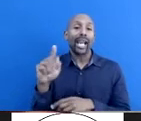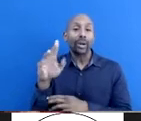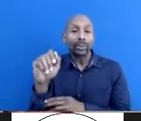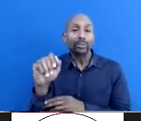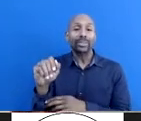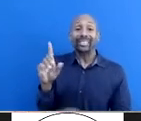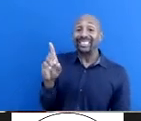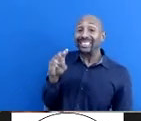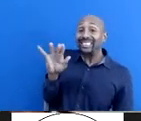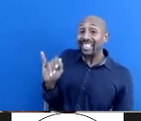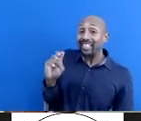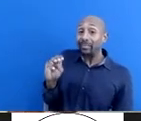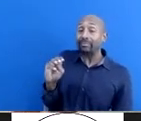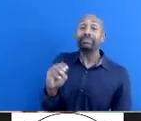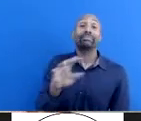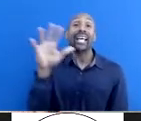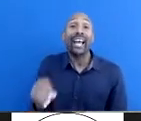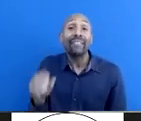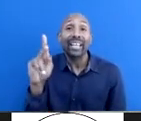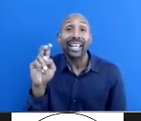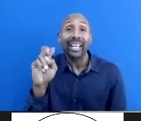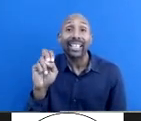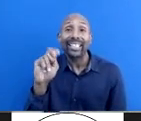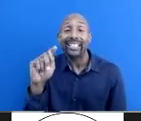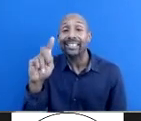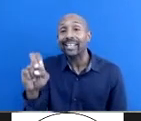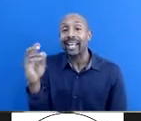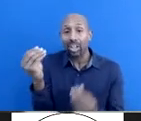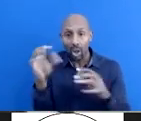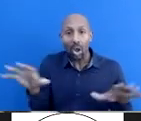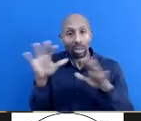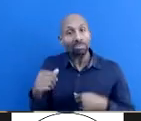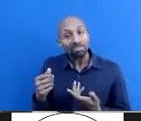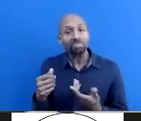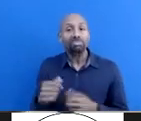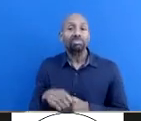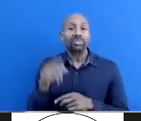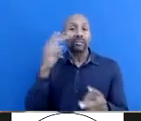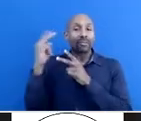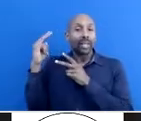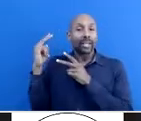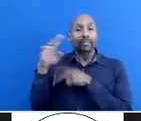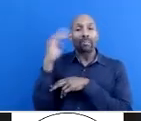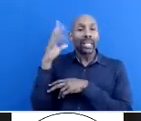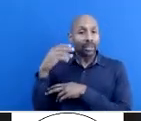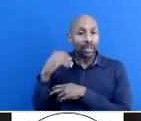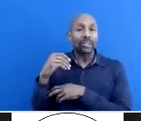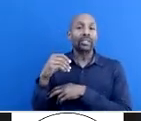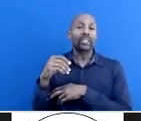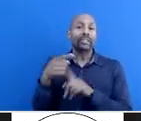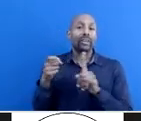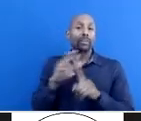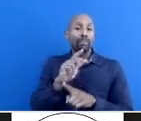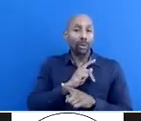music, particularly around the beauty and resonance of record shops and instruments. The exhibition spans